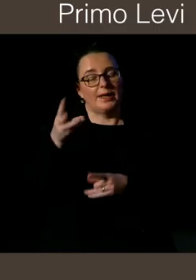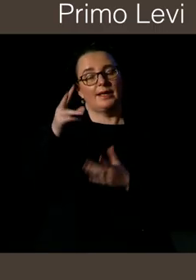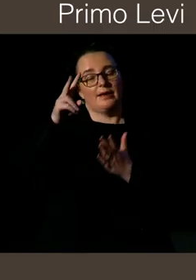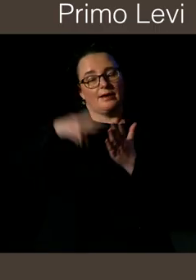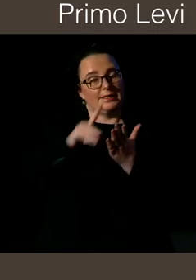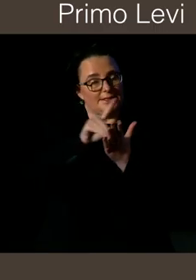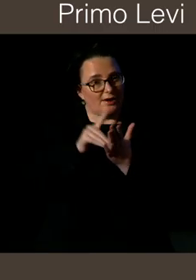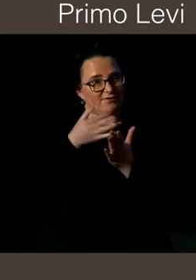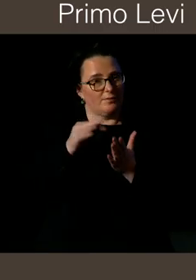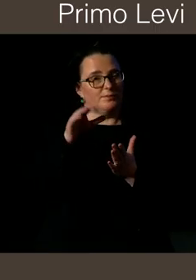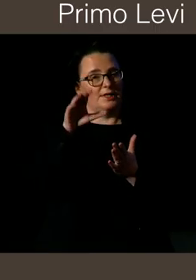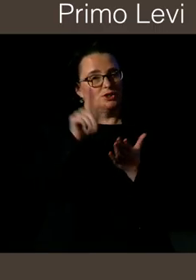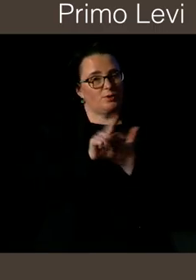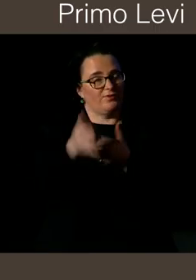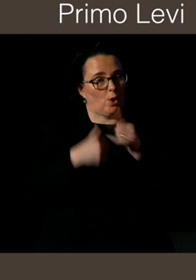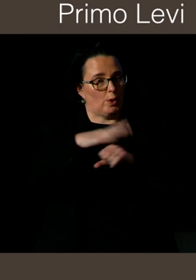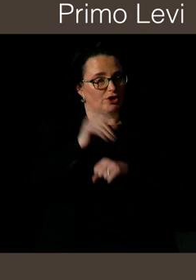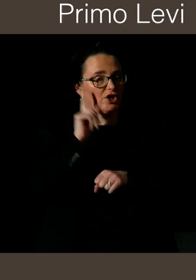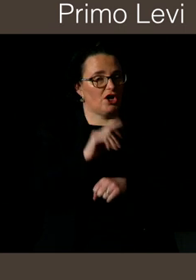from Poland.